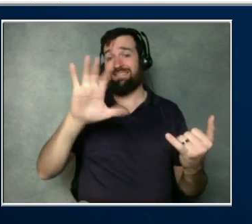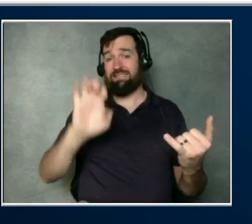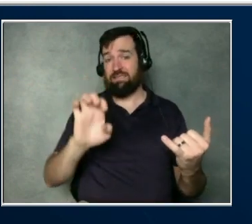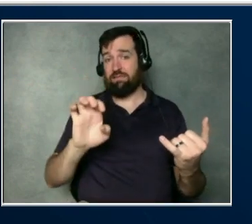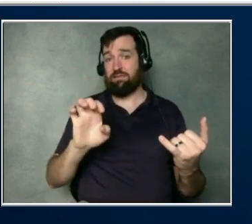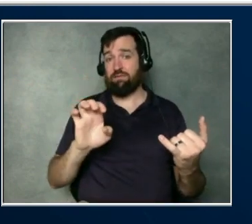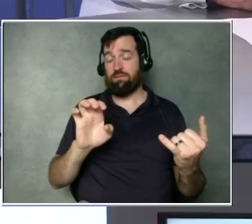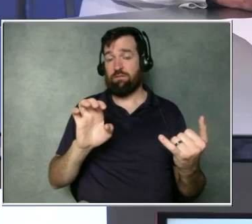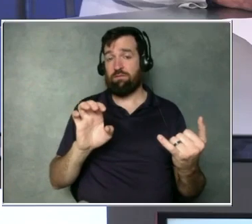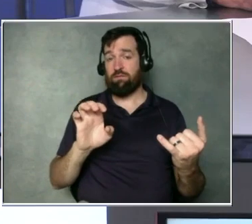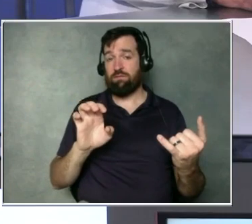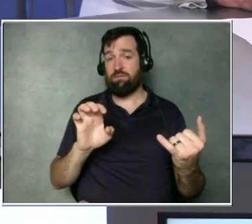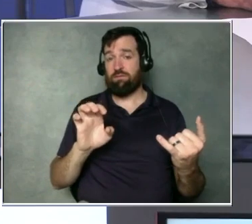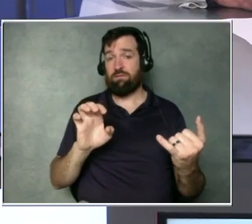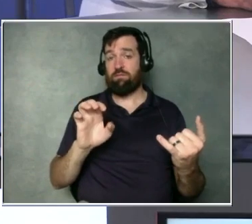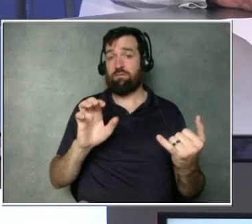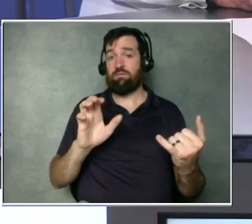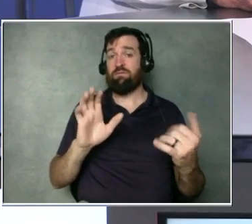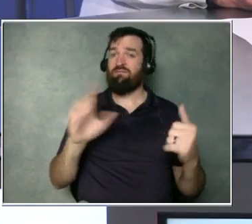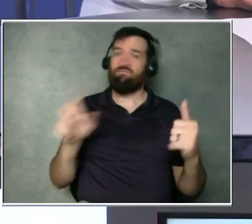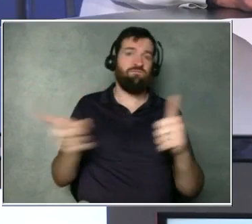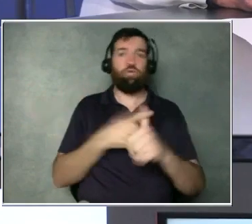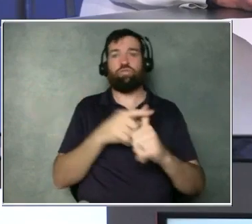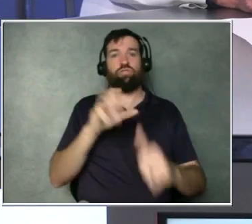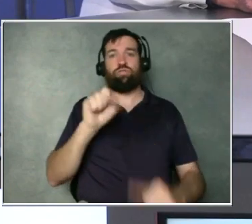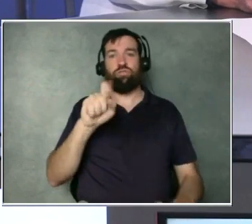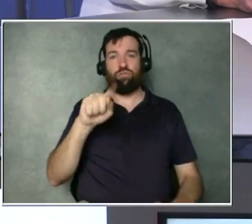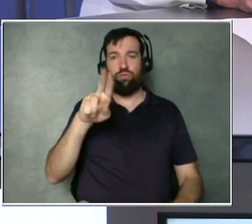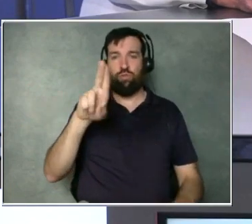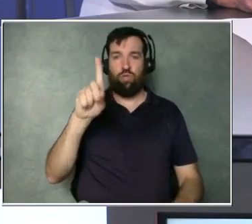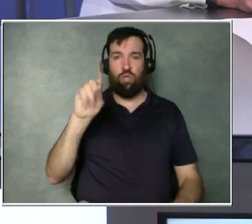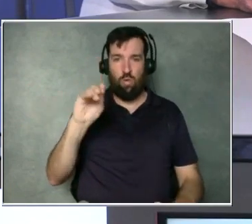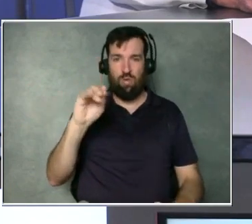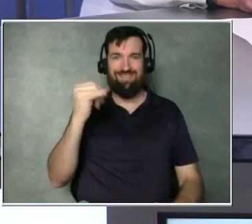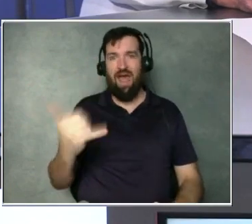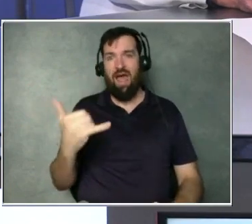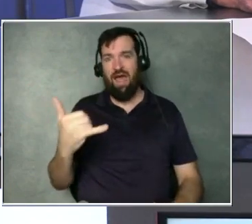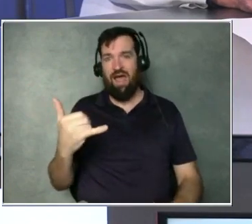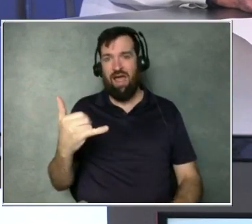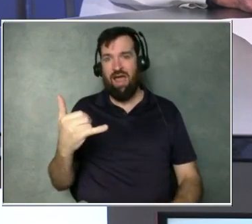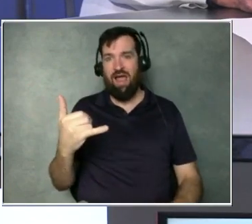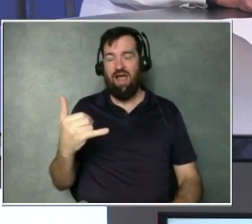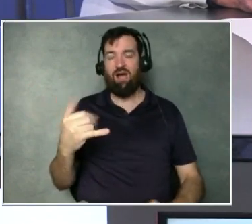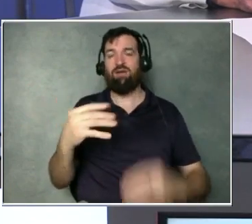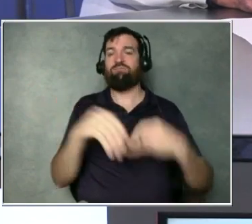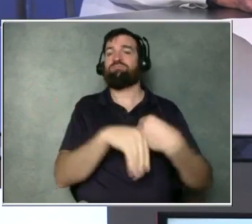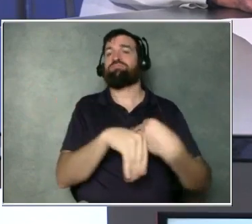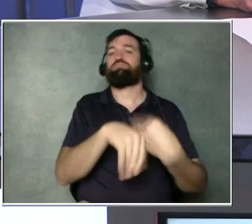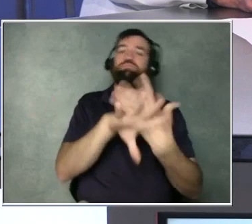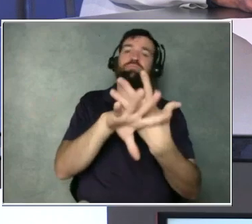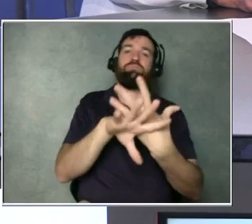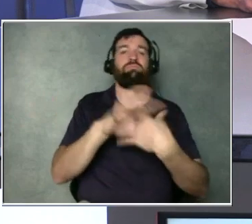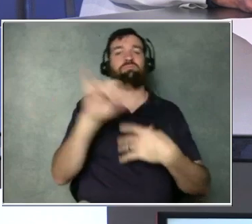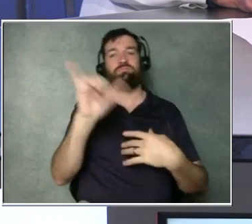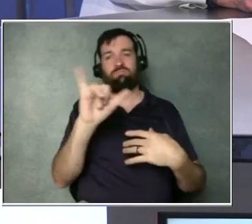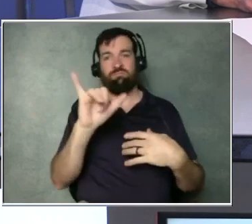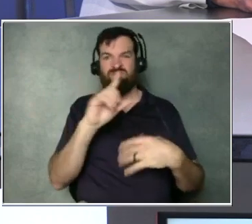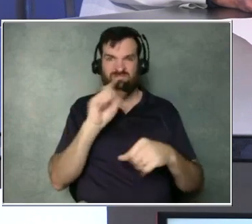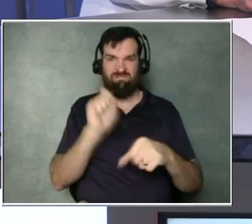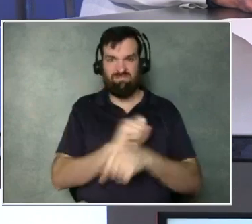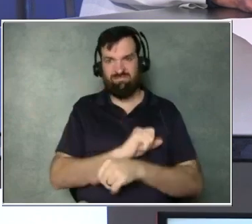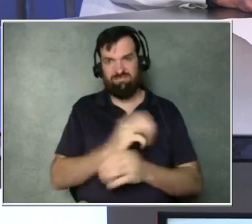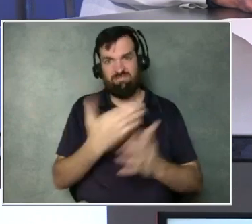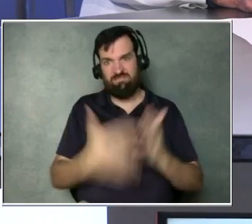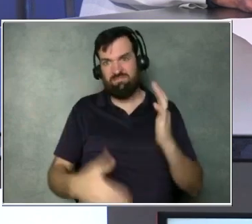device was our first studio. And here we are now, broadcasting like we are actually knowing what we're doing, because what